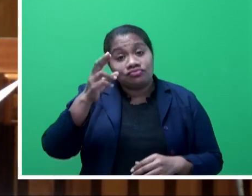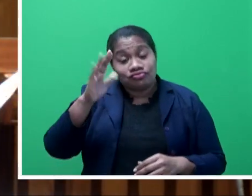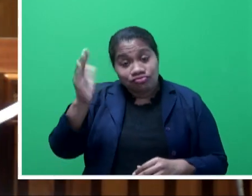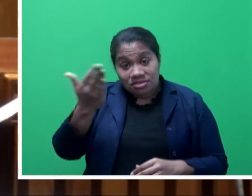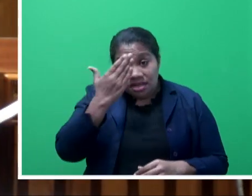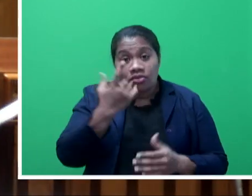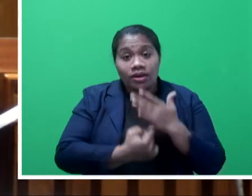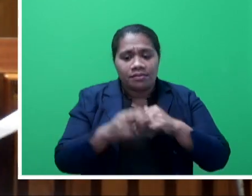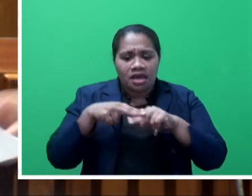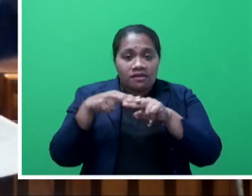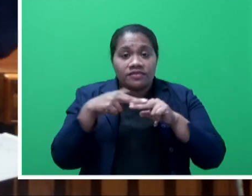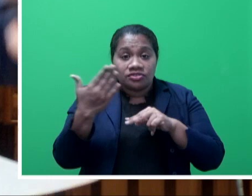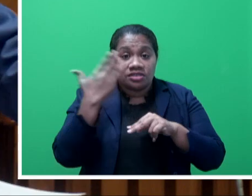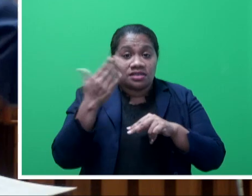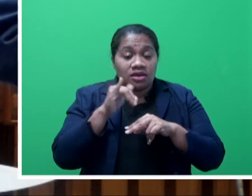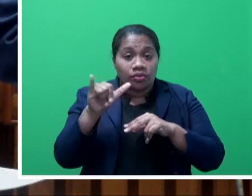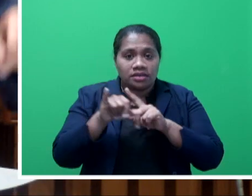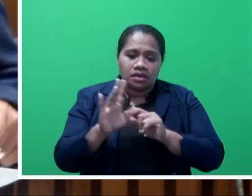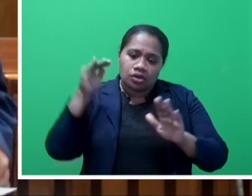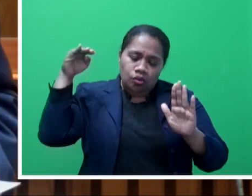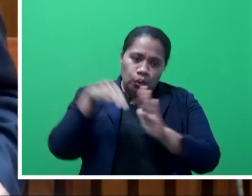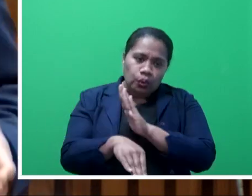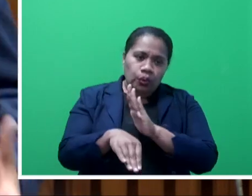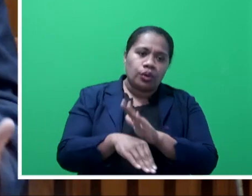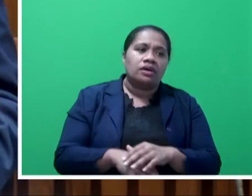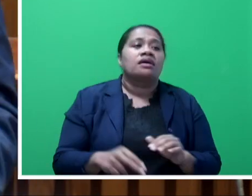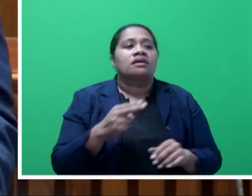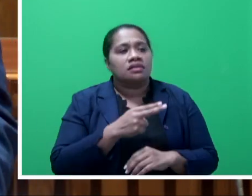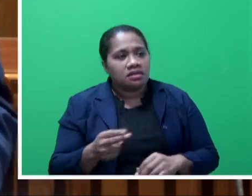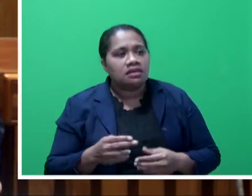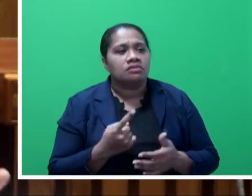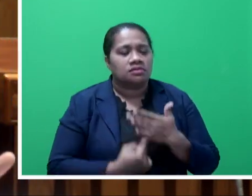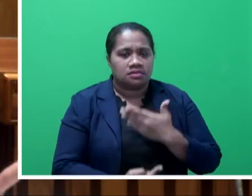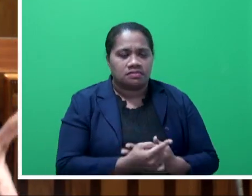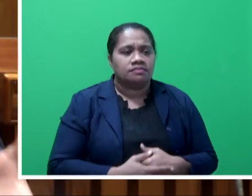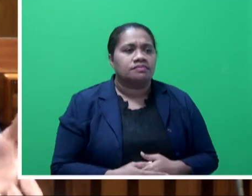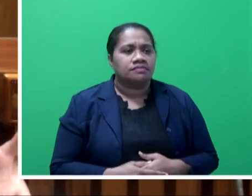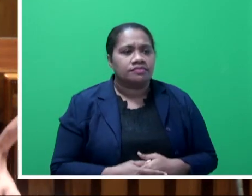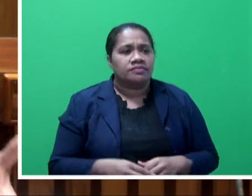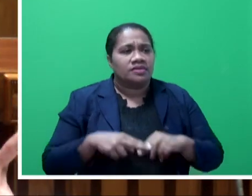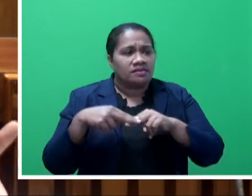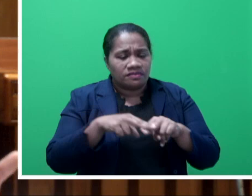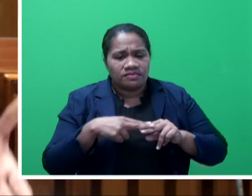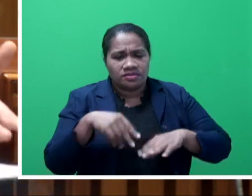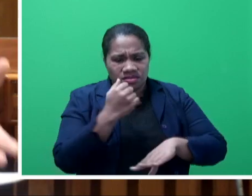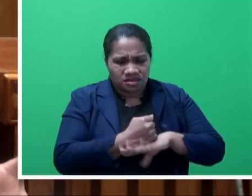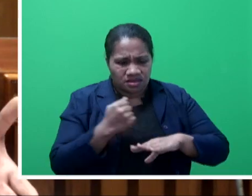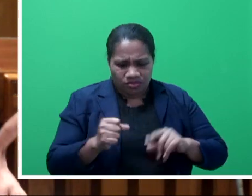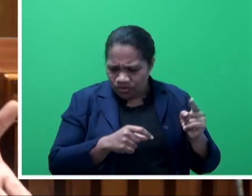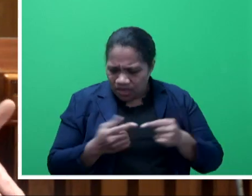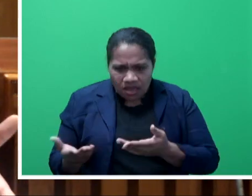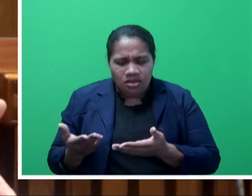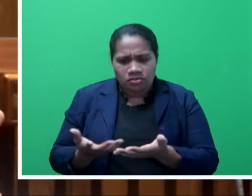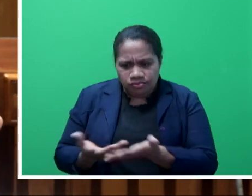the gurgler. Oh. And then the SVT government went cap in hand to Qantas and said,